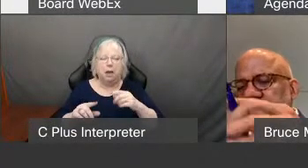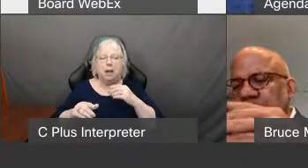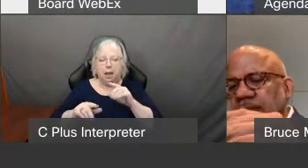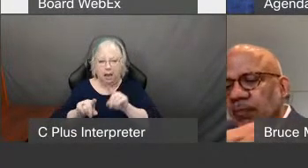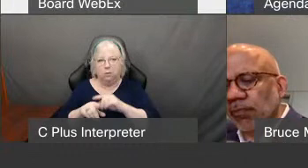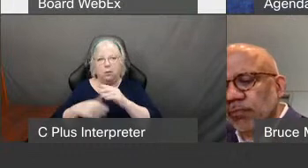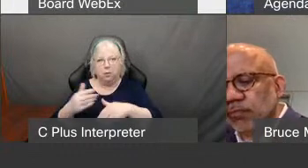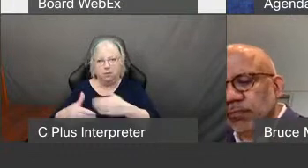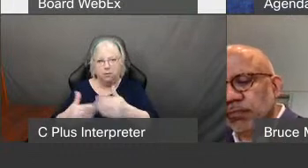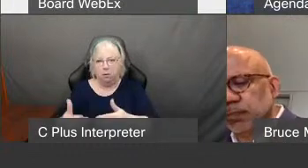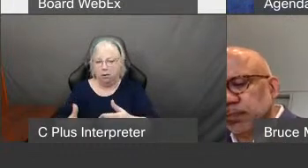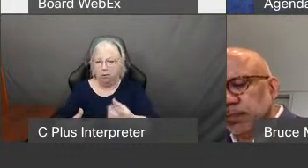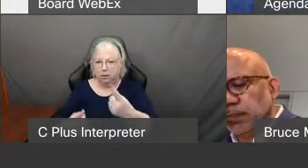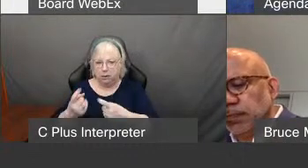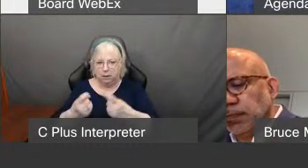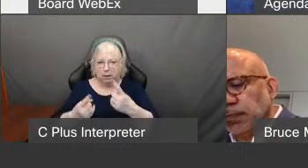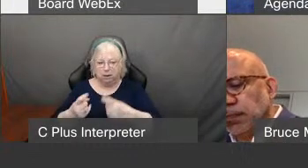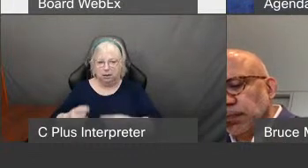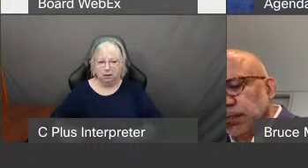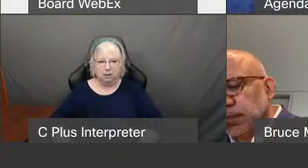Are there any questions?